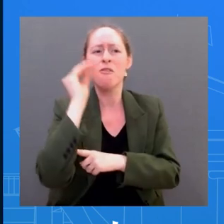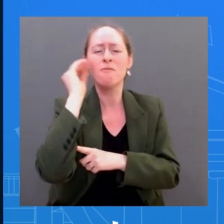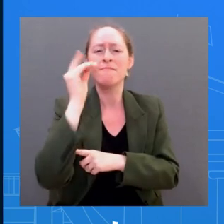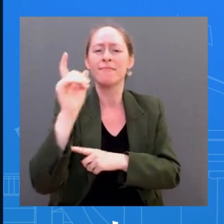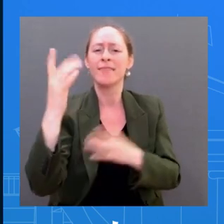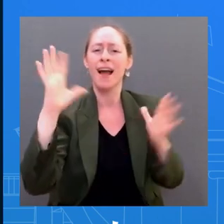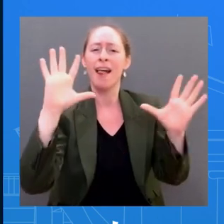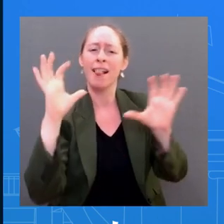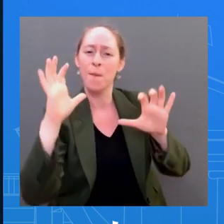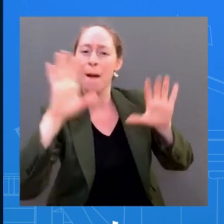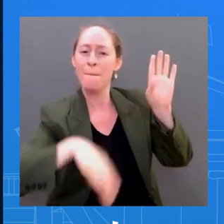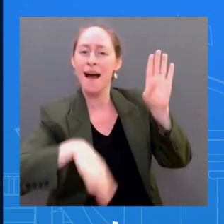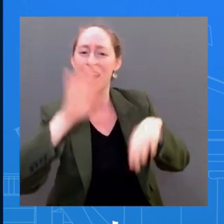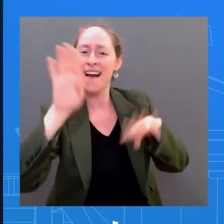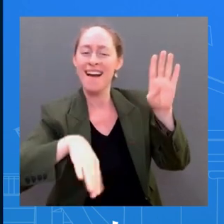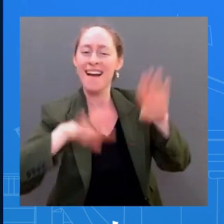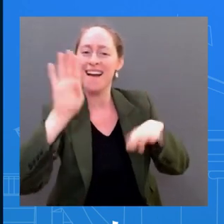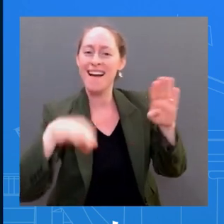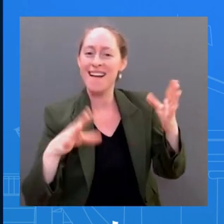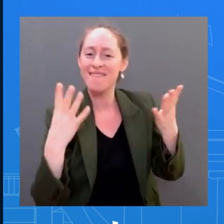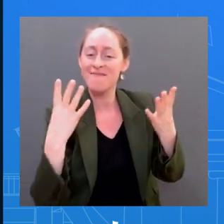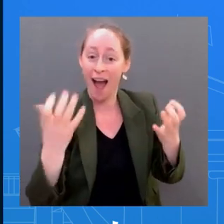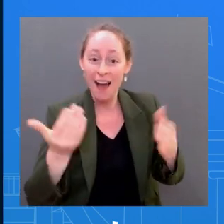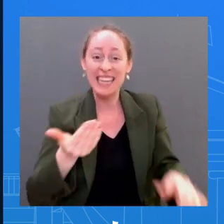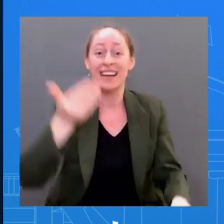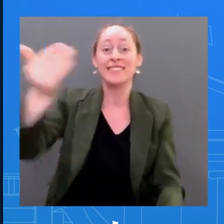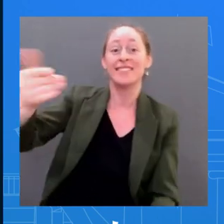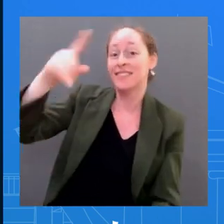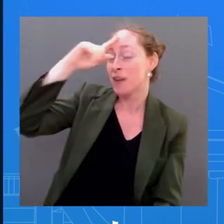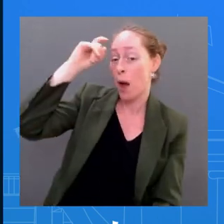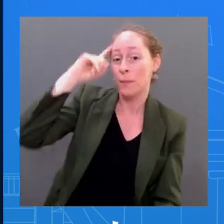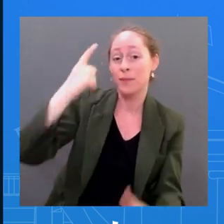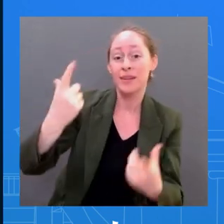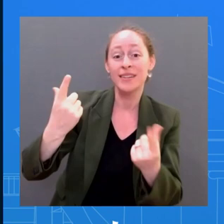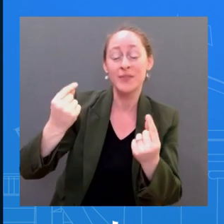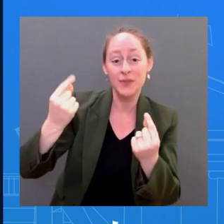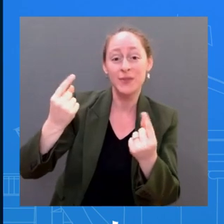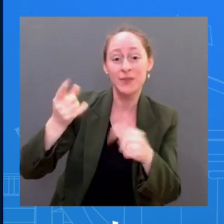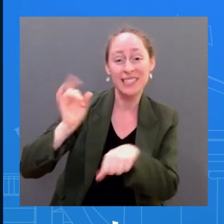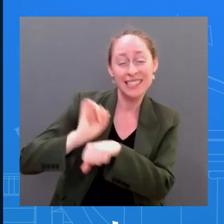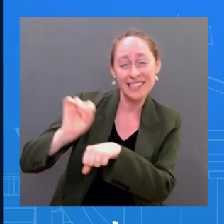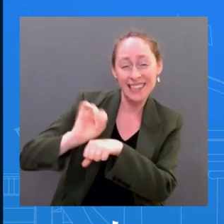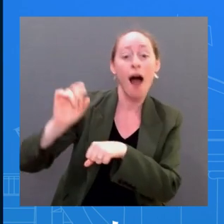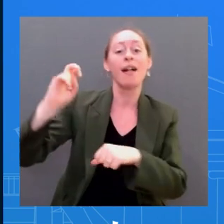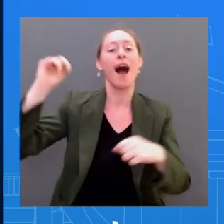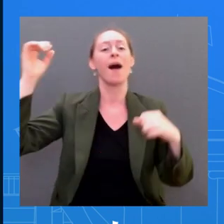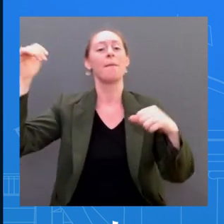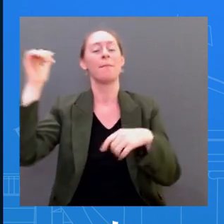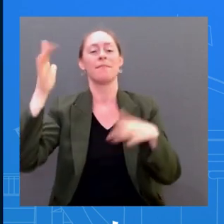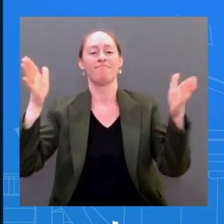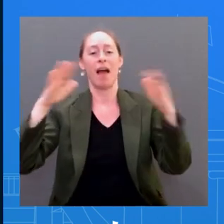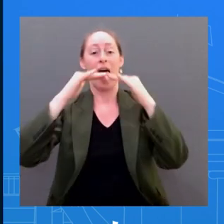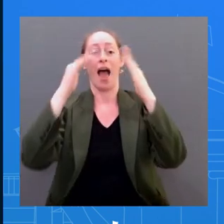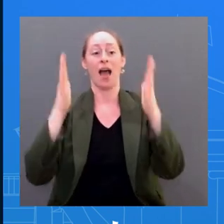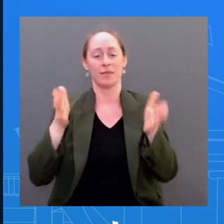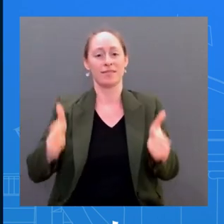house. This summer's work was gonna pay to paint the back of the house.